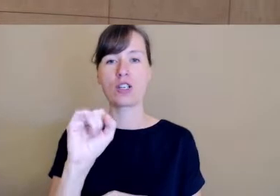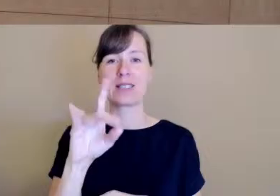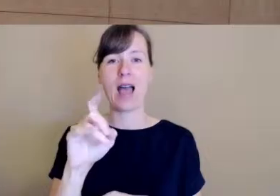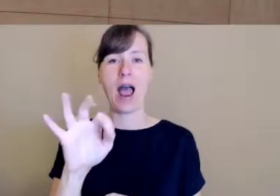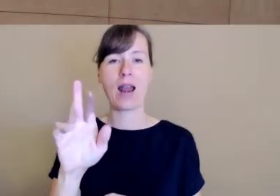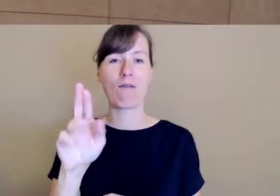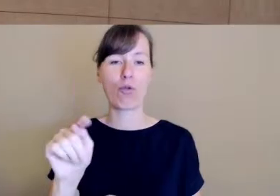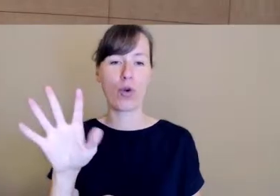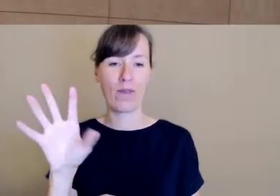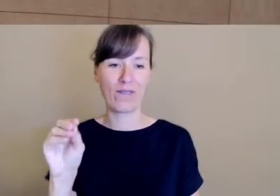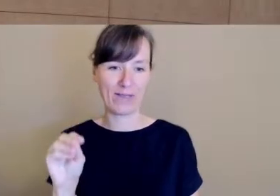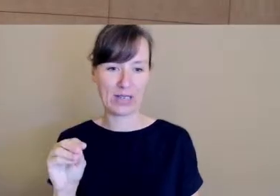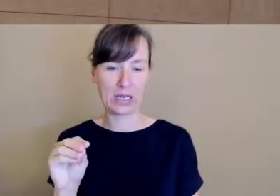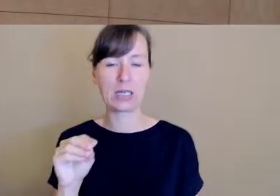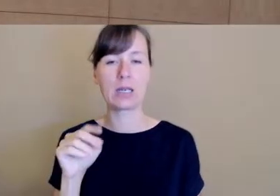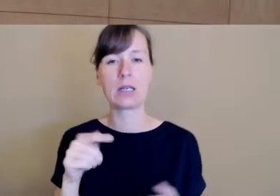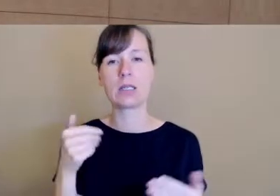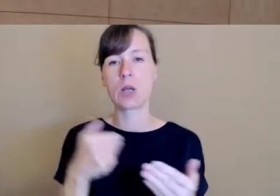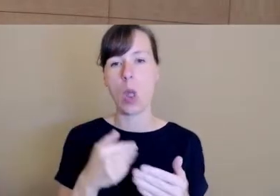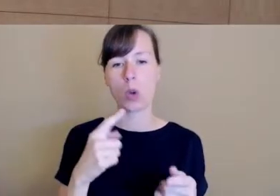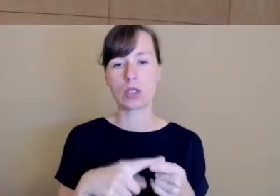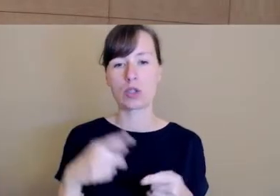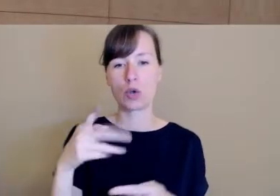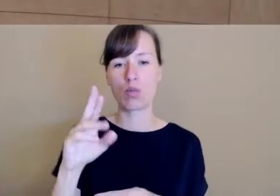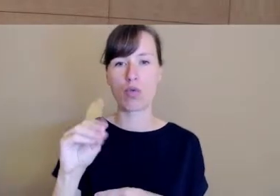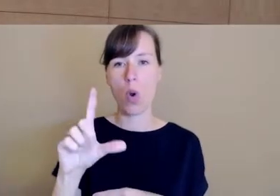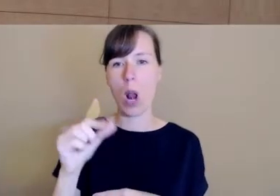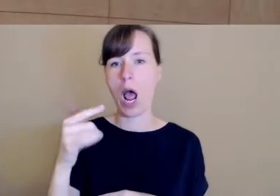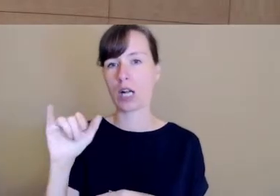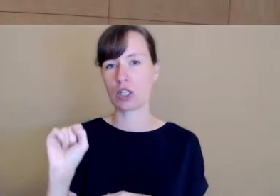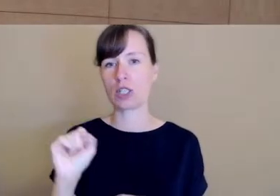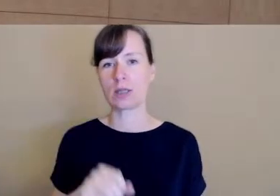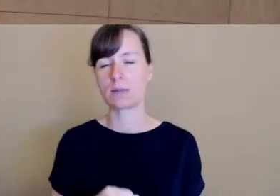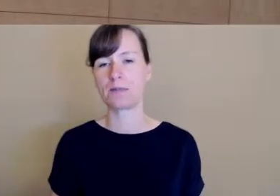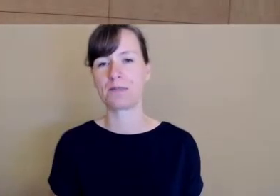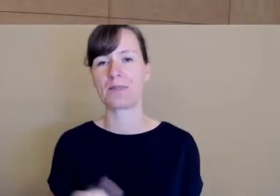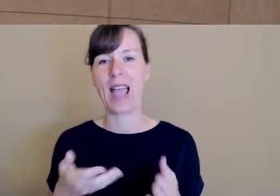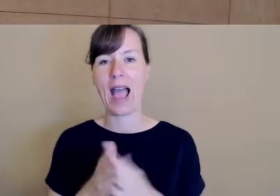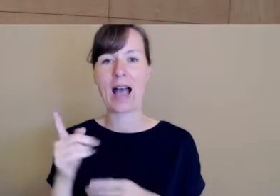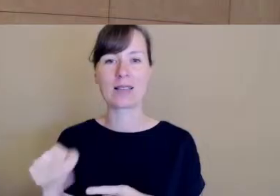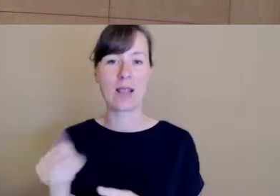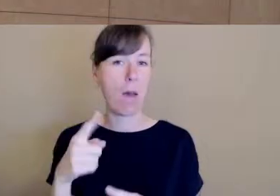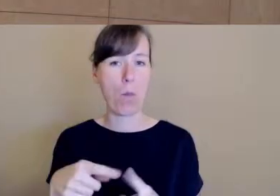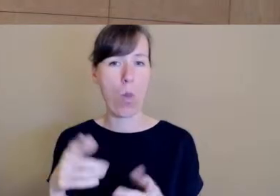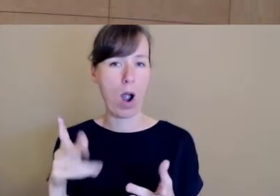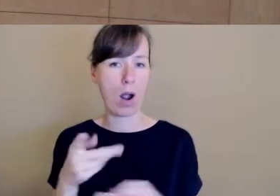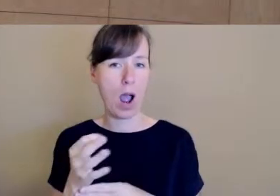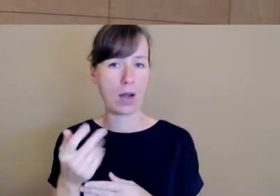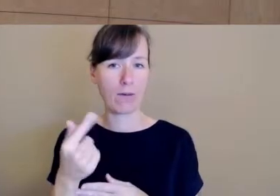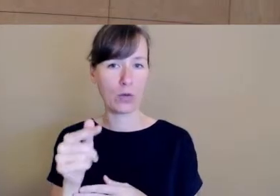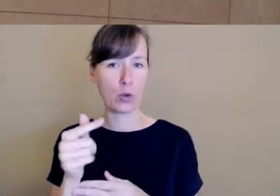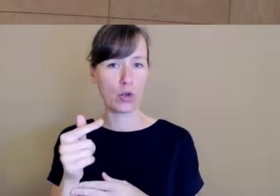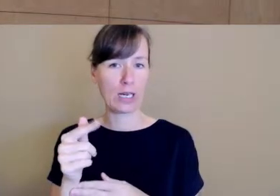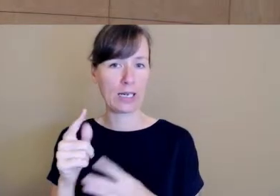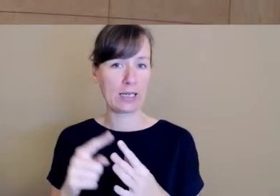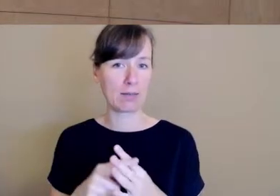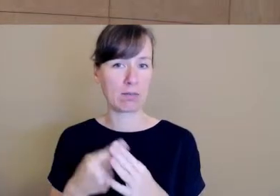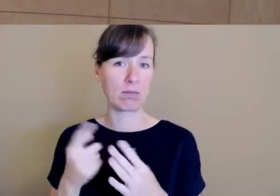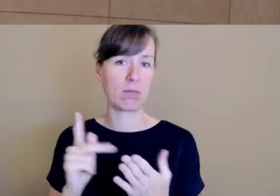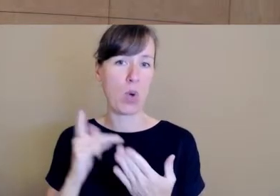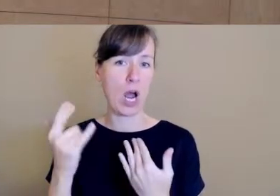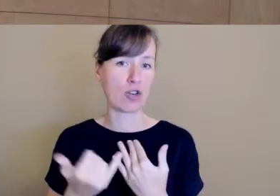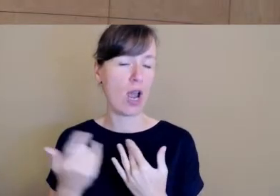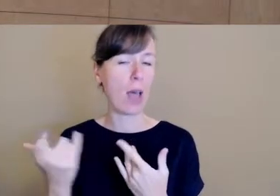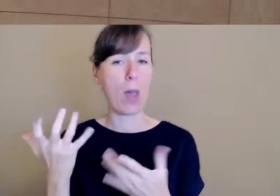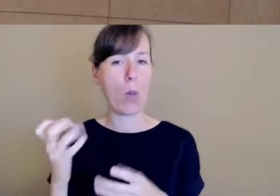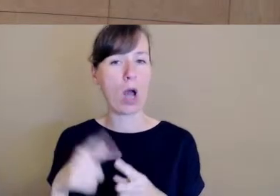to Prologis, and ask them what type of green initiatives they would like to spend money on, if